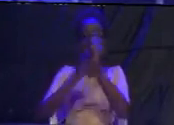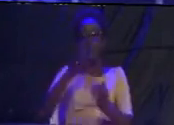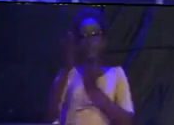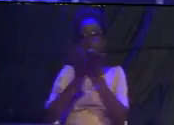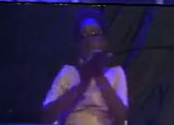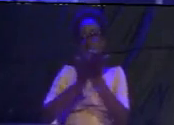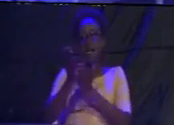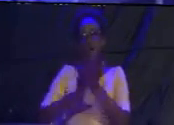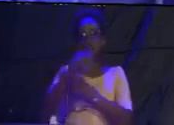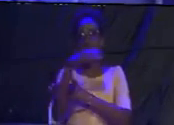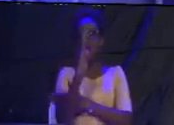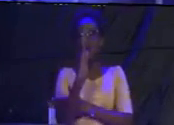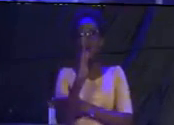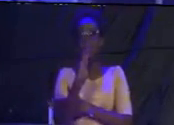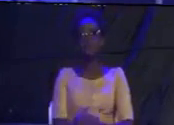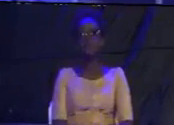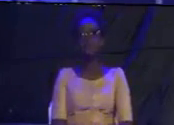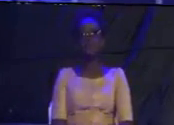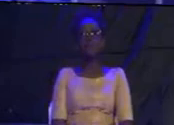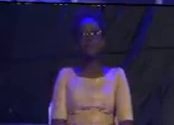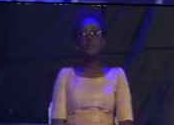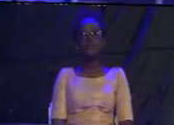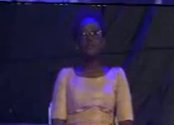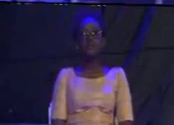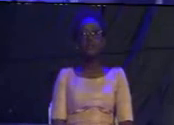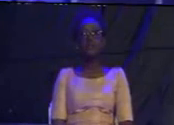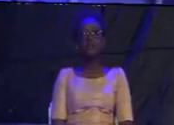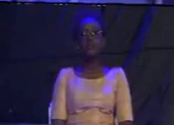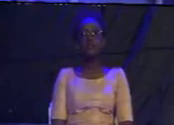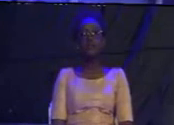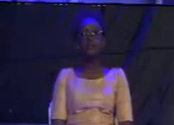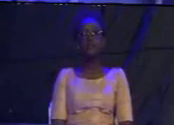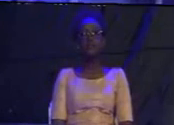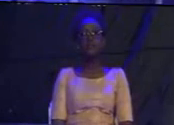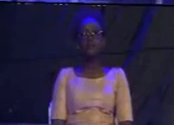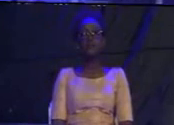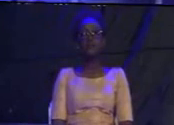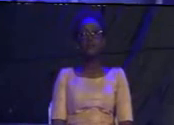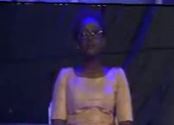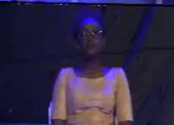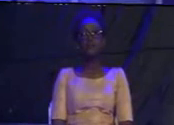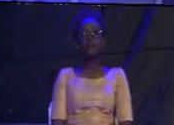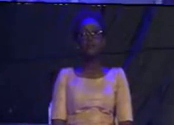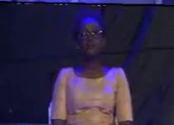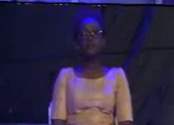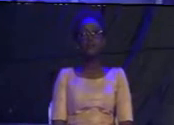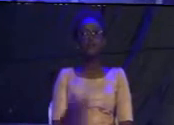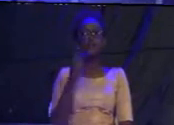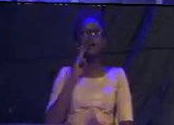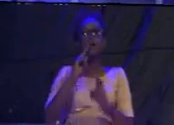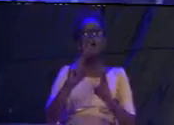I see great media companies like more than CNN and Al Jazeera led by servants of God.